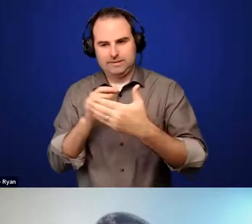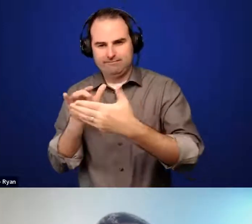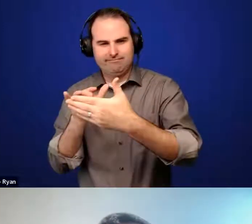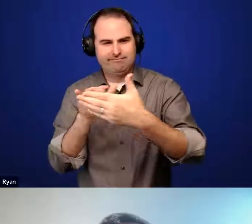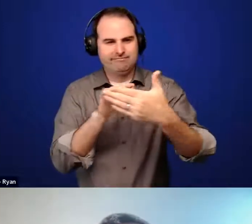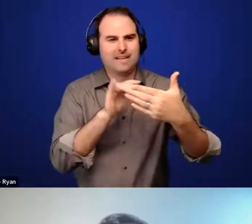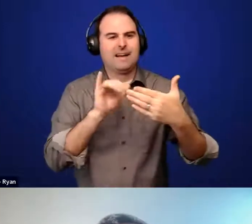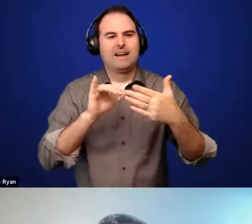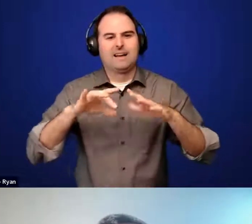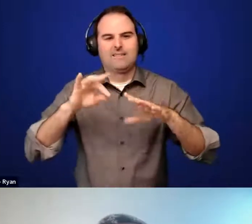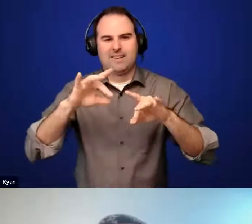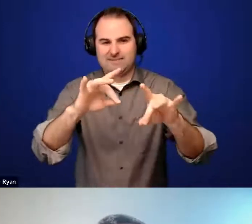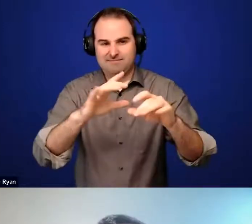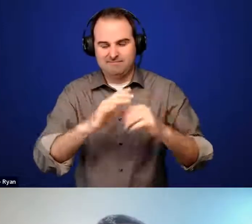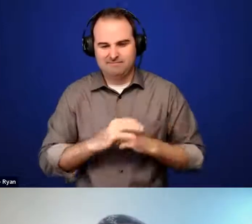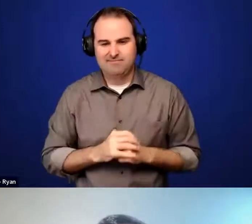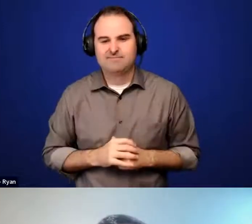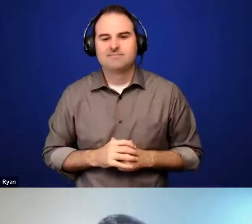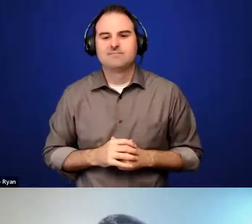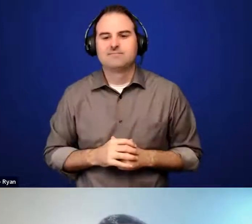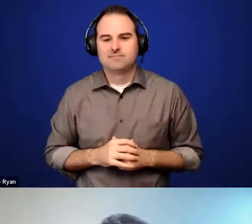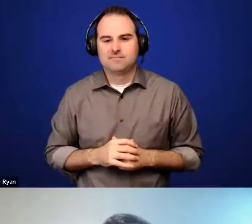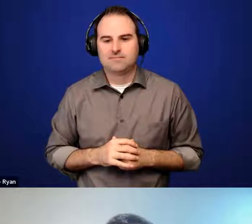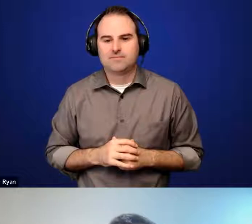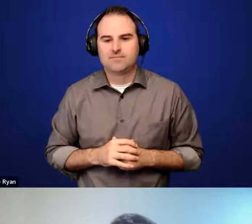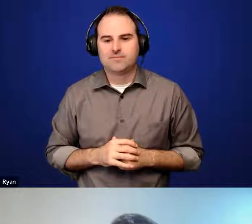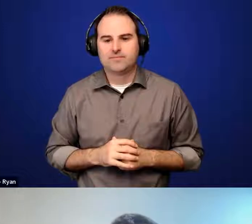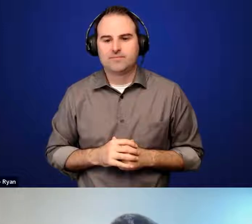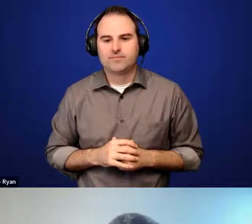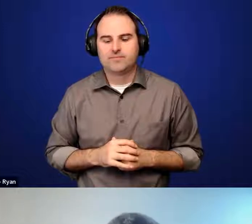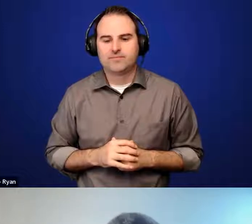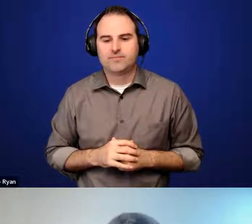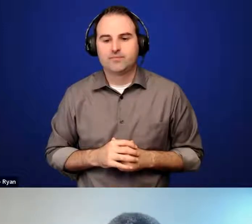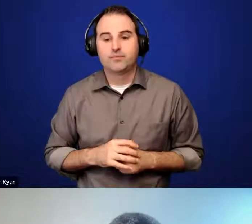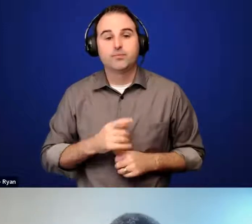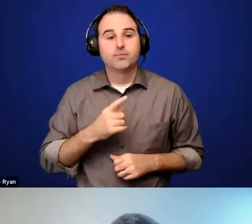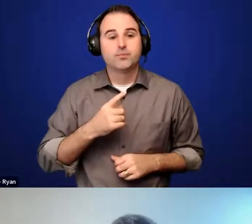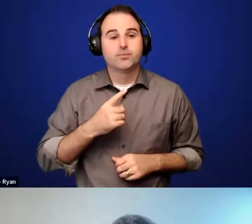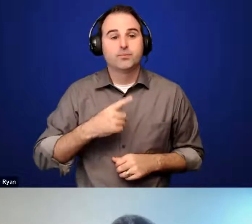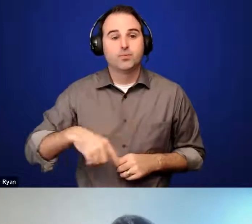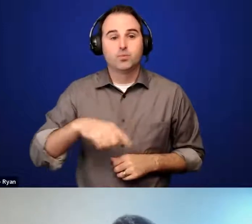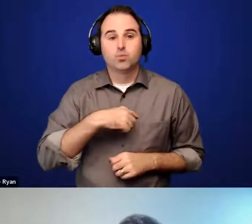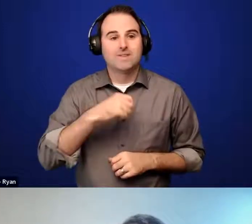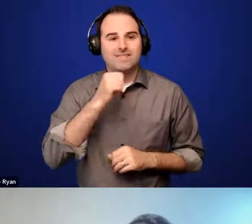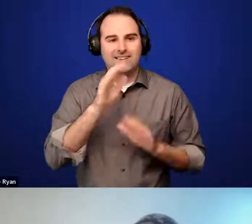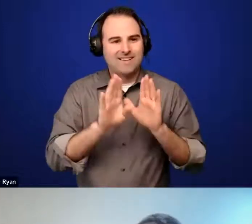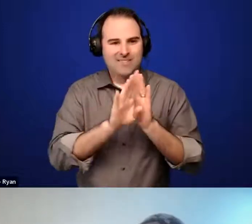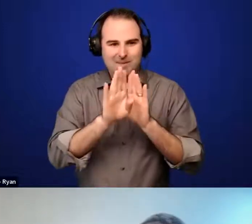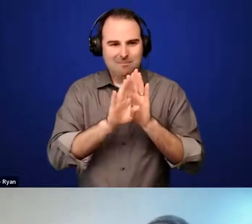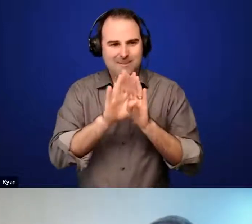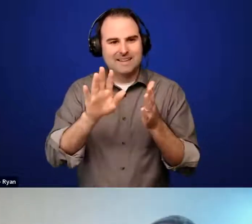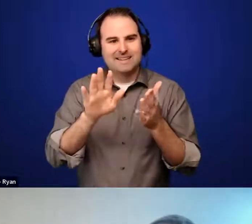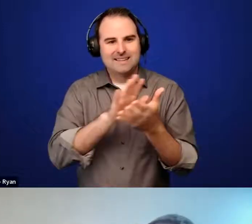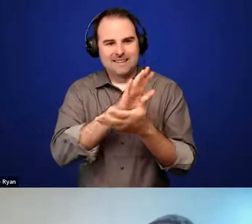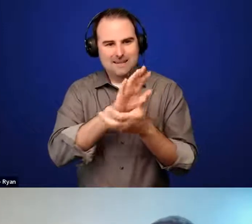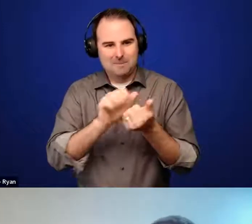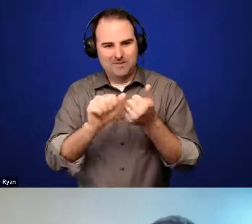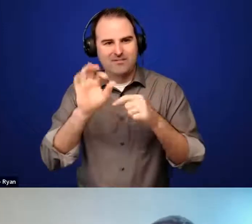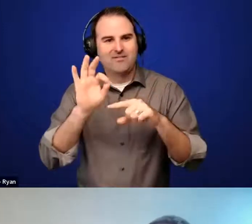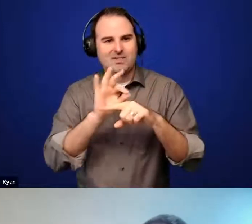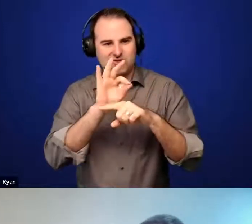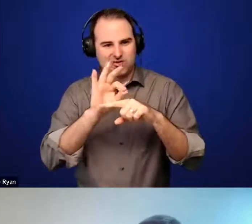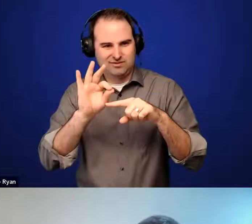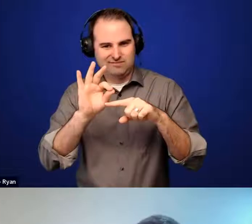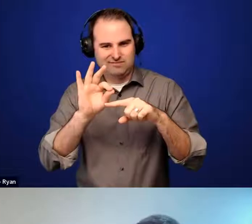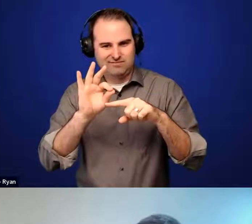second aspect is we are now developing what we call the damage function, who it is the action of the